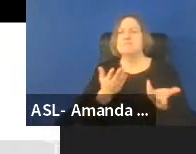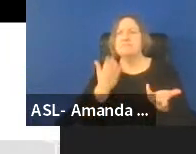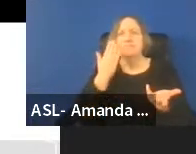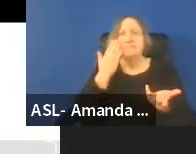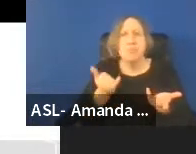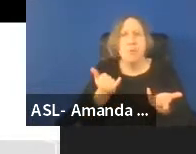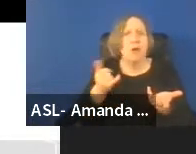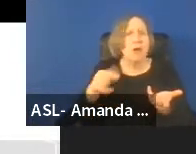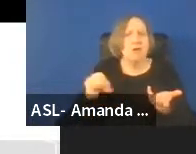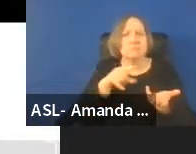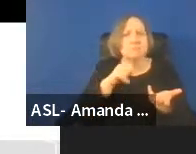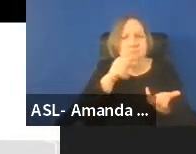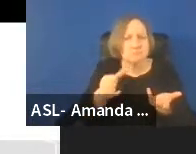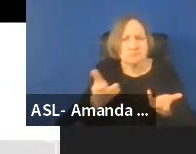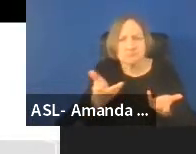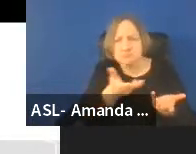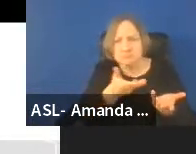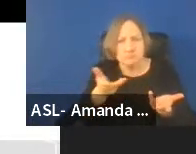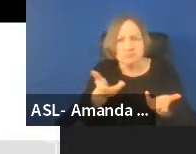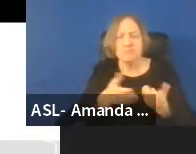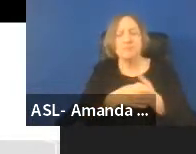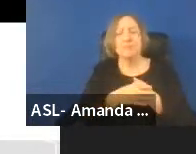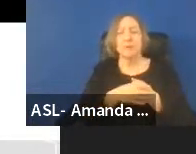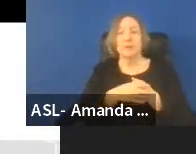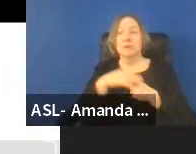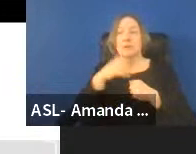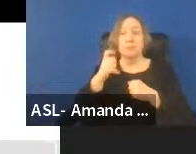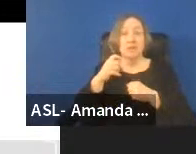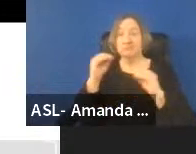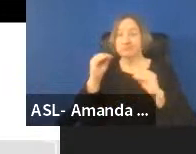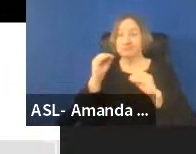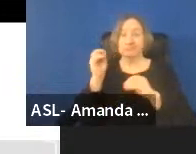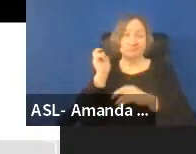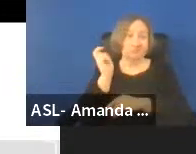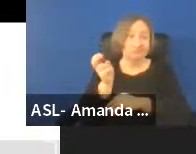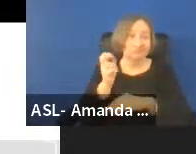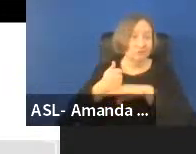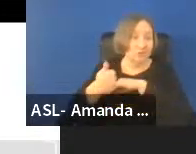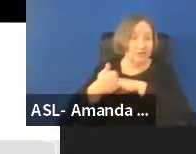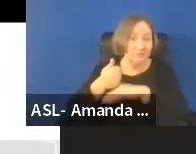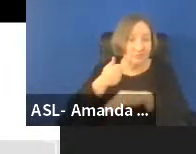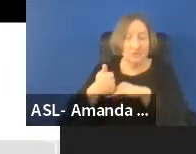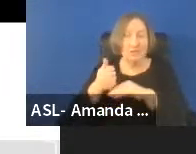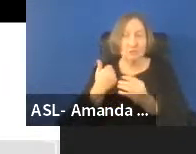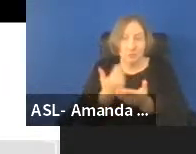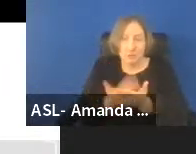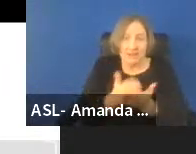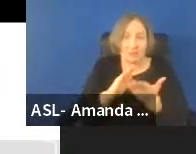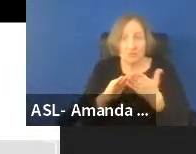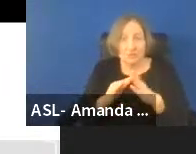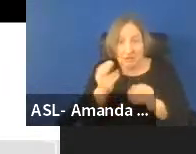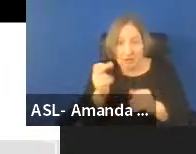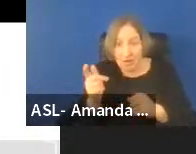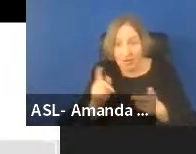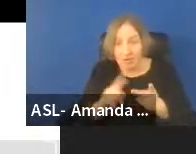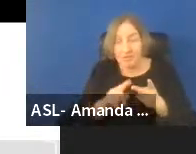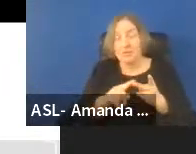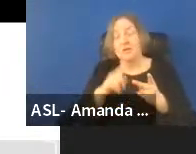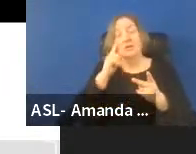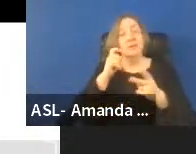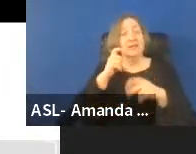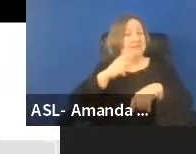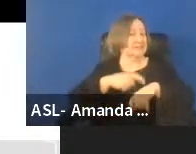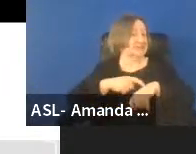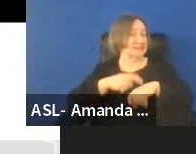why that is the case. Is it due to lack of transportation to be able to come to City Hall, or because the